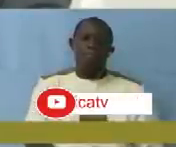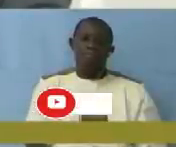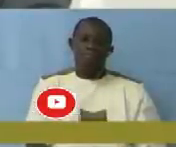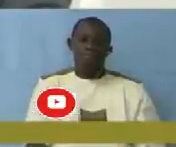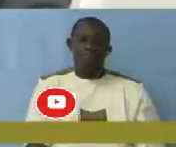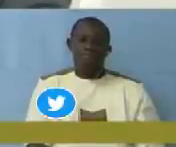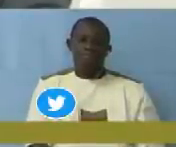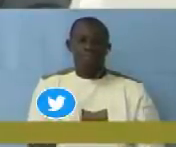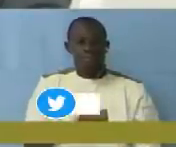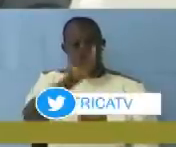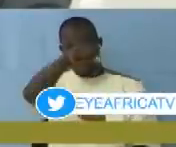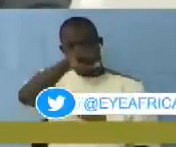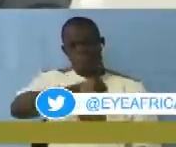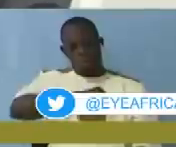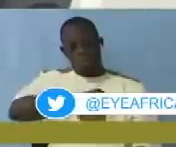your view.